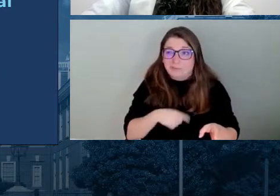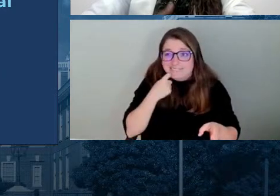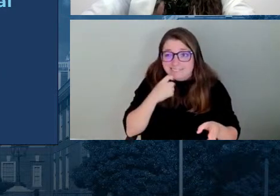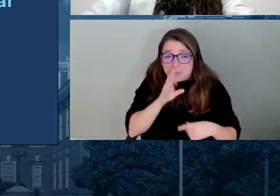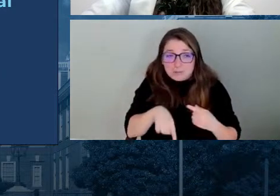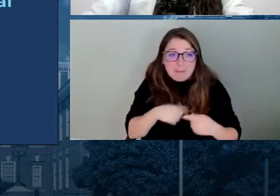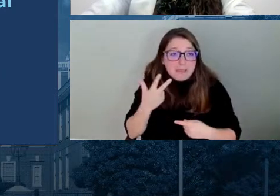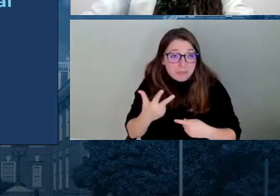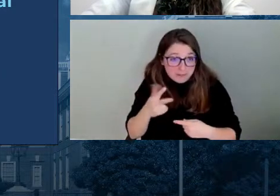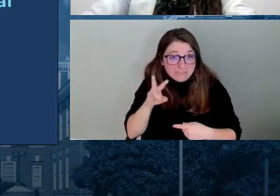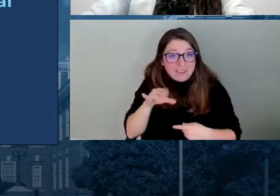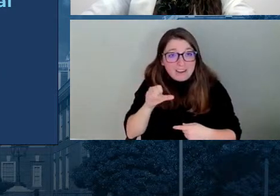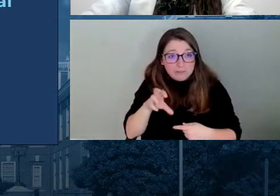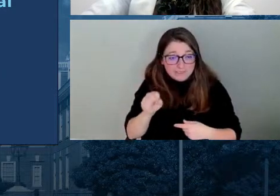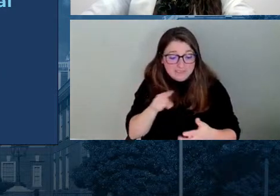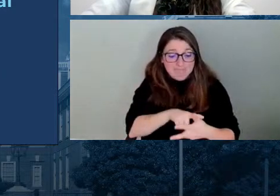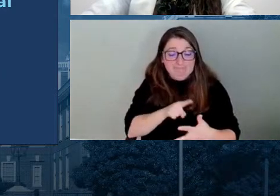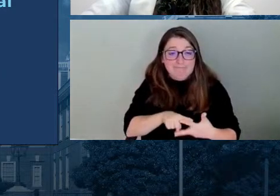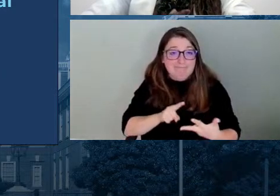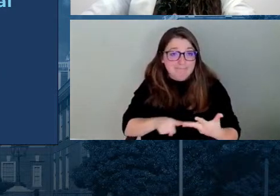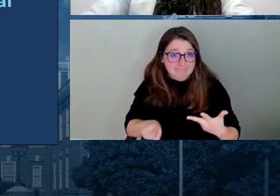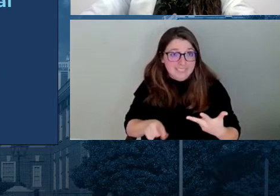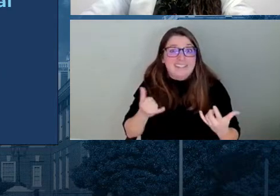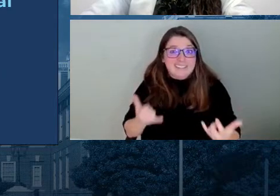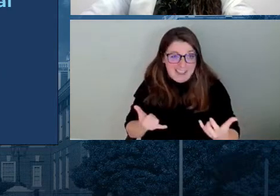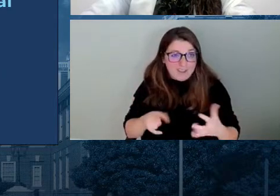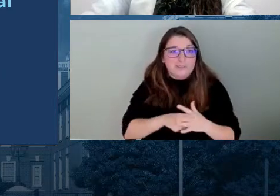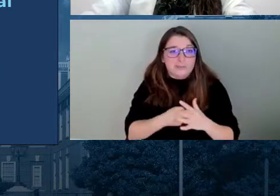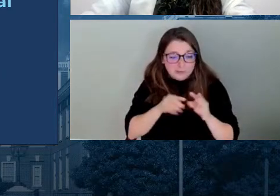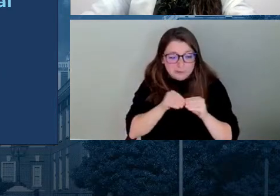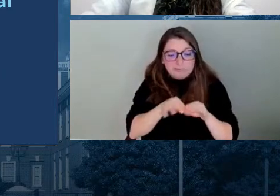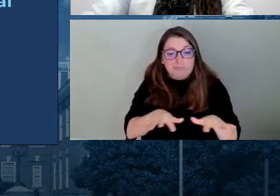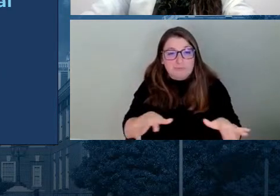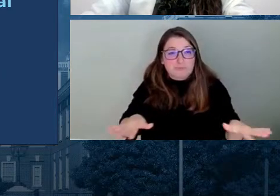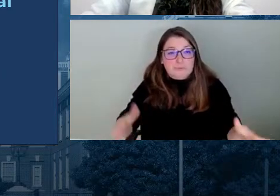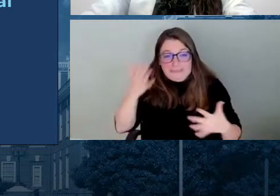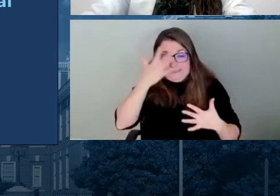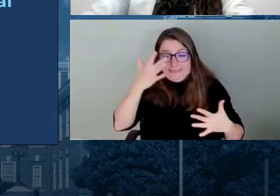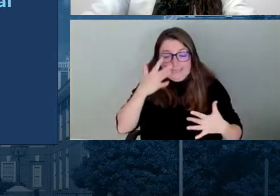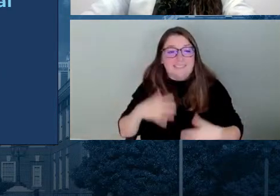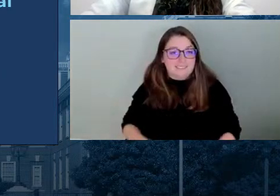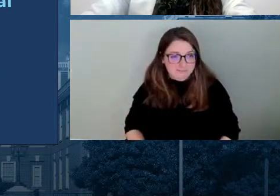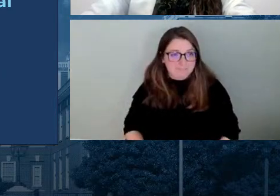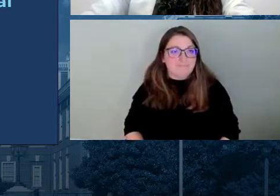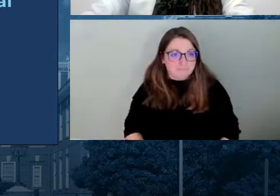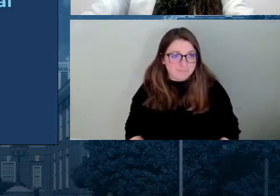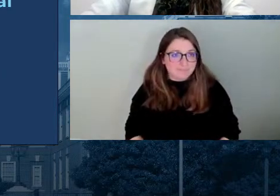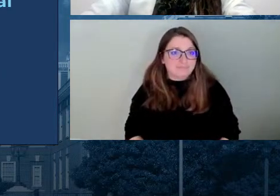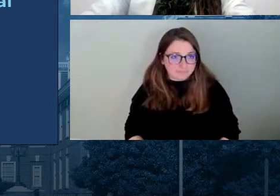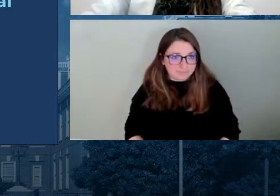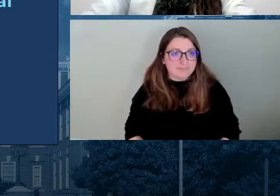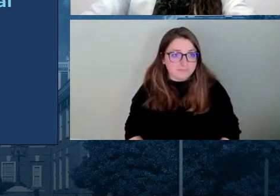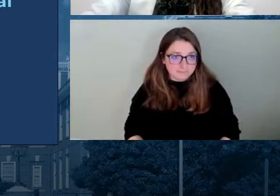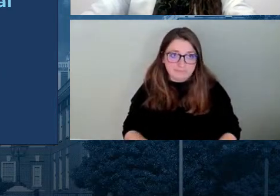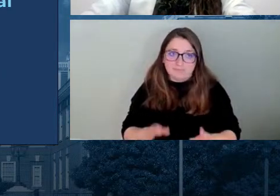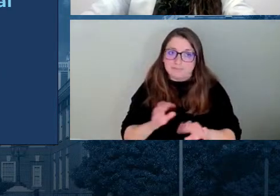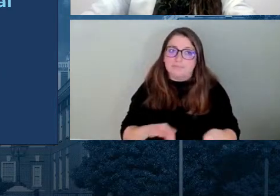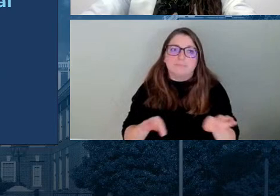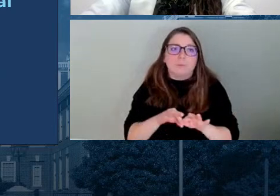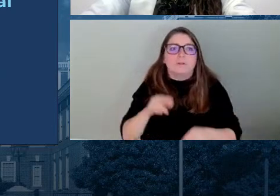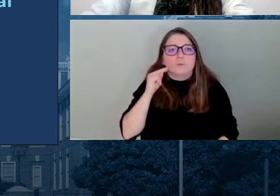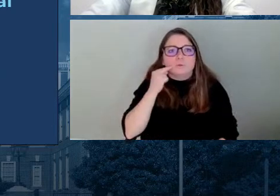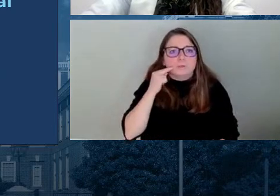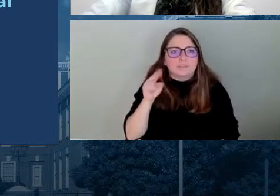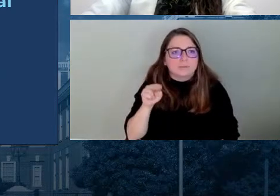really coming and starting to provide illness in our children and our family members. So as a pediatrician, cold and flu season is very common,